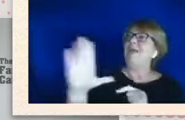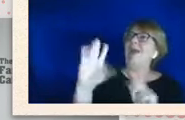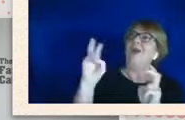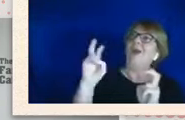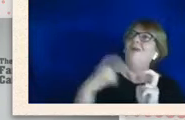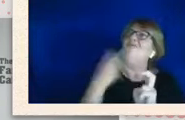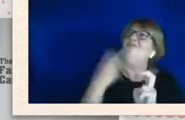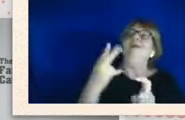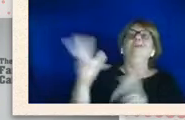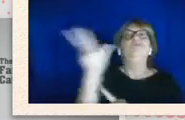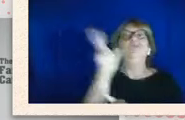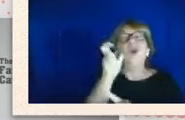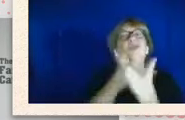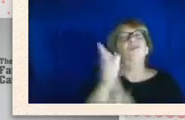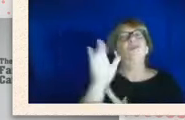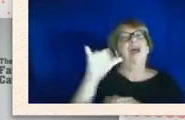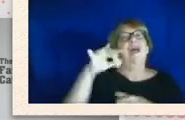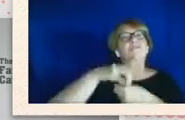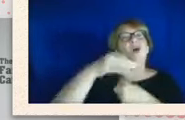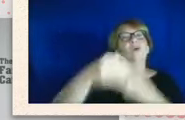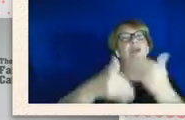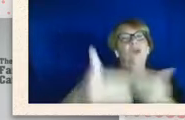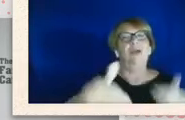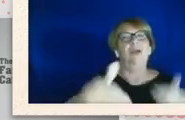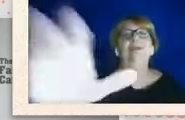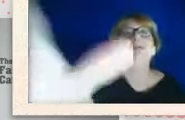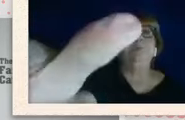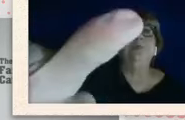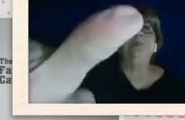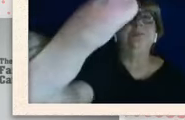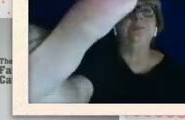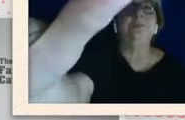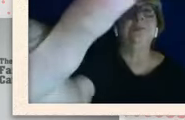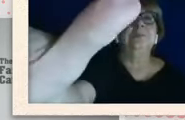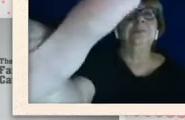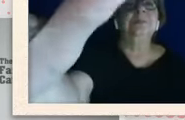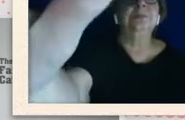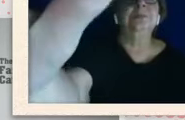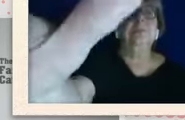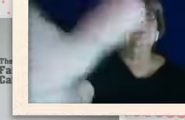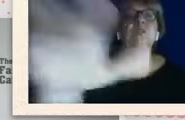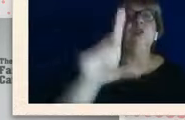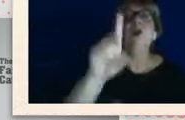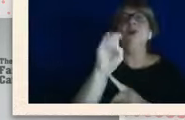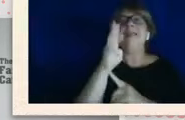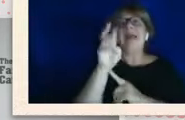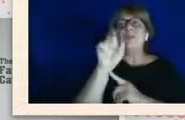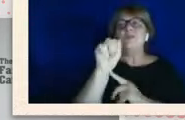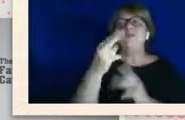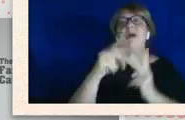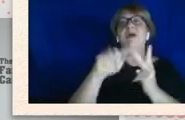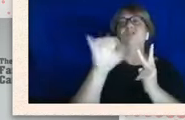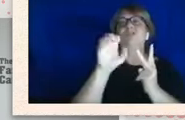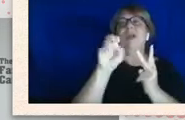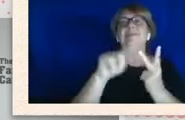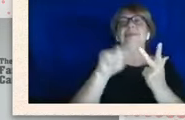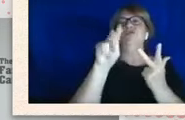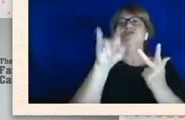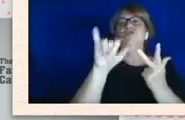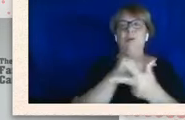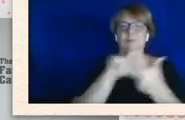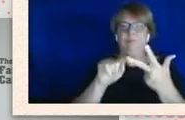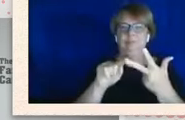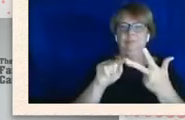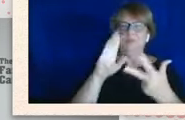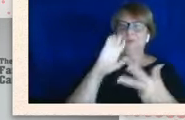through the voting process. So with that, we have Deborah, Jason, and Tony on our panel. So at this point, I'd like to go ahead and hand it